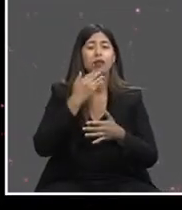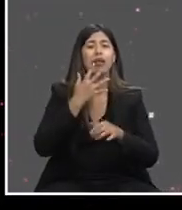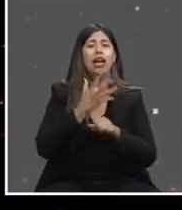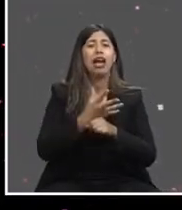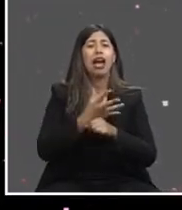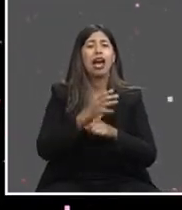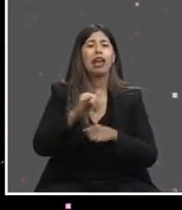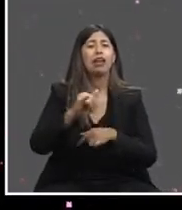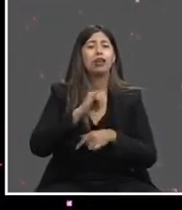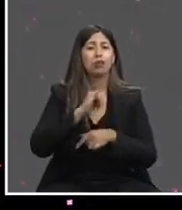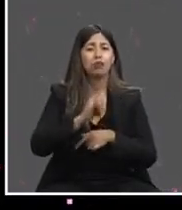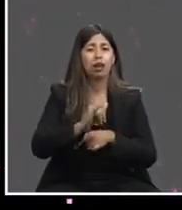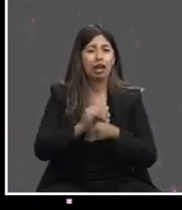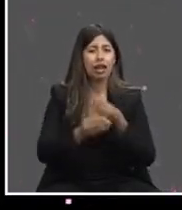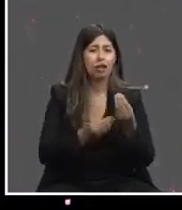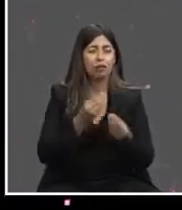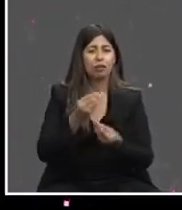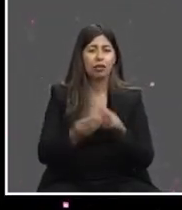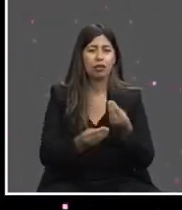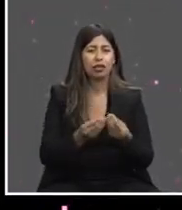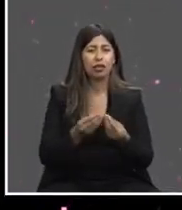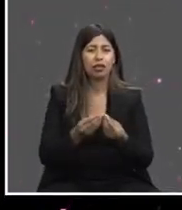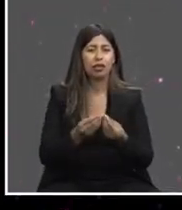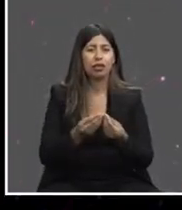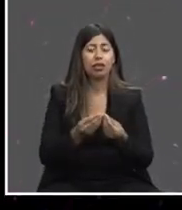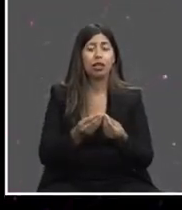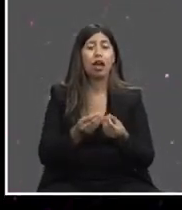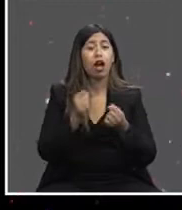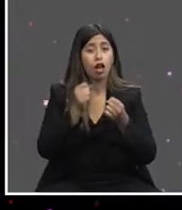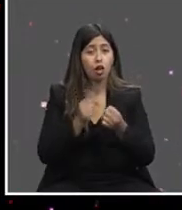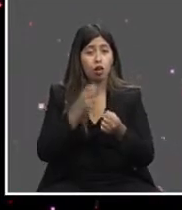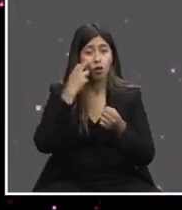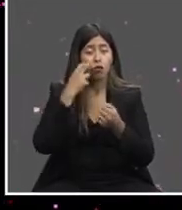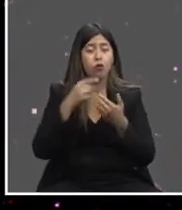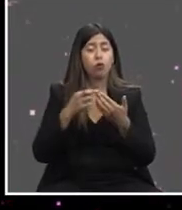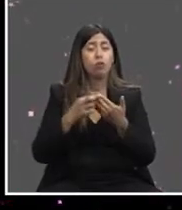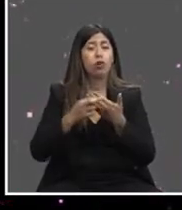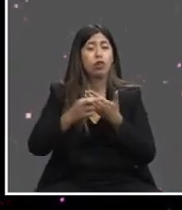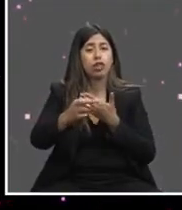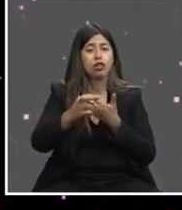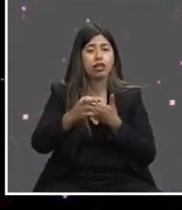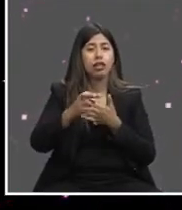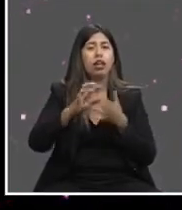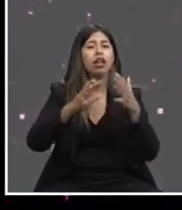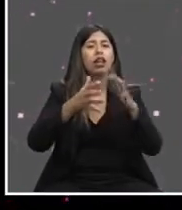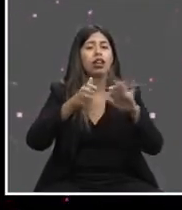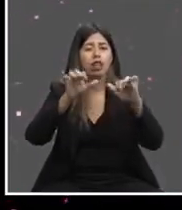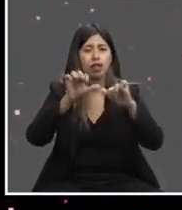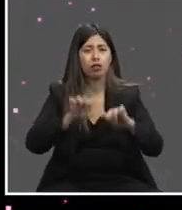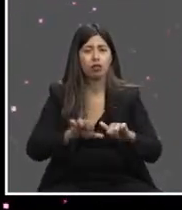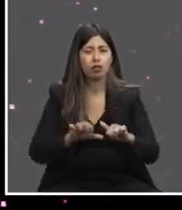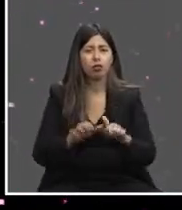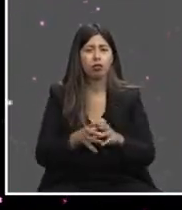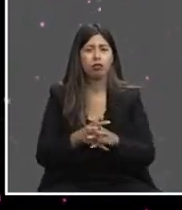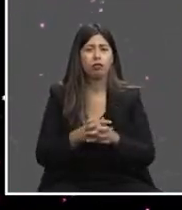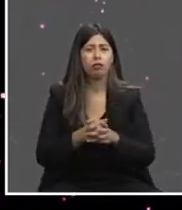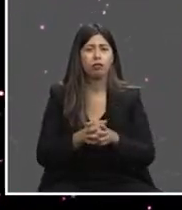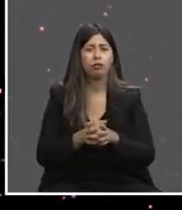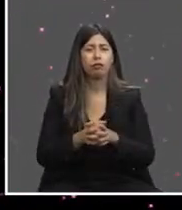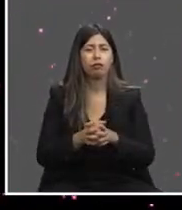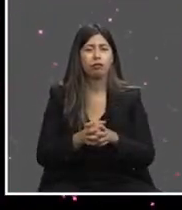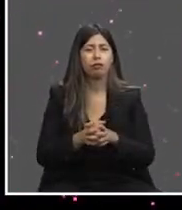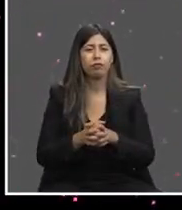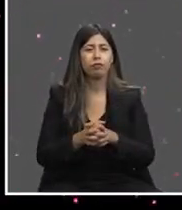permanently destroyed. Not just the loss of everything we have, but the loss of everything we could have ever achieved. Any